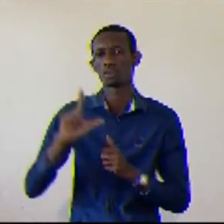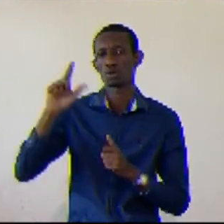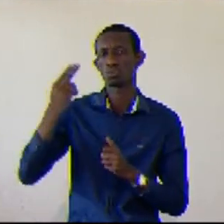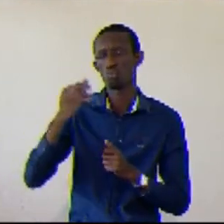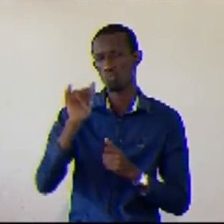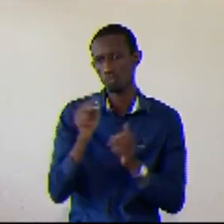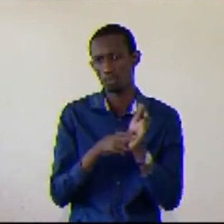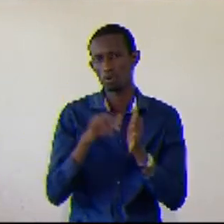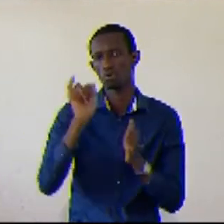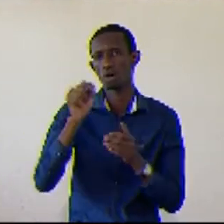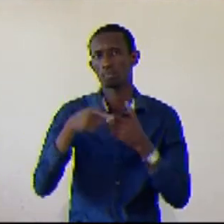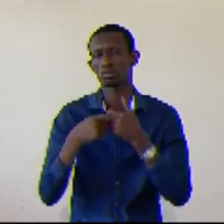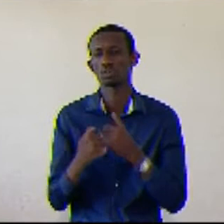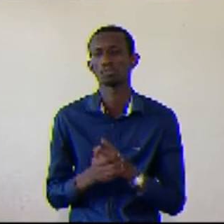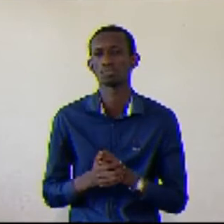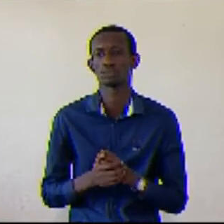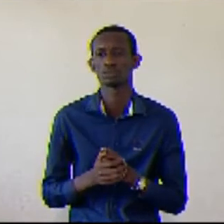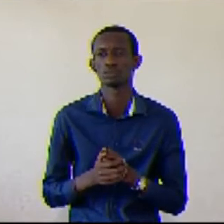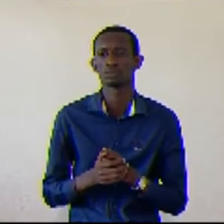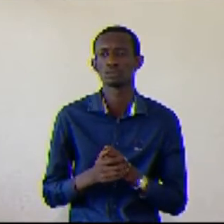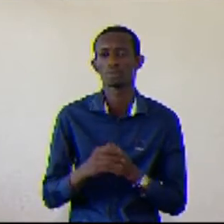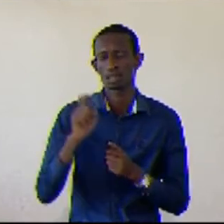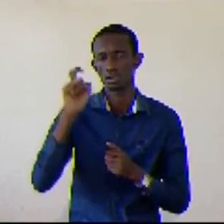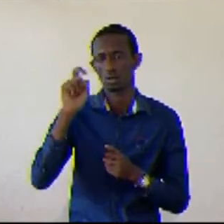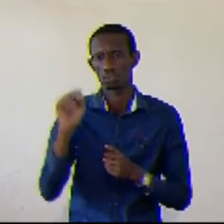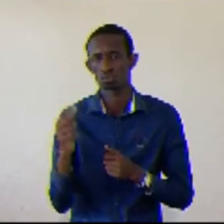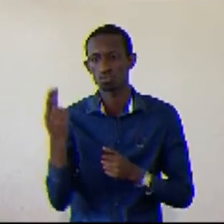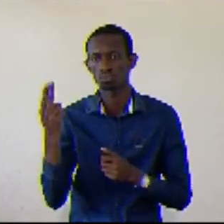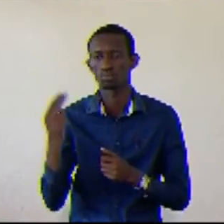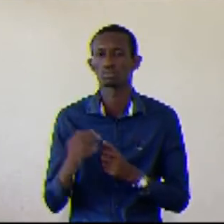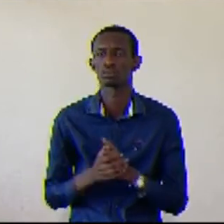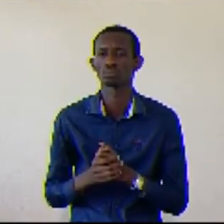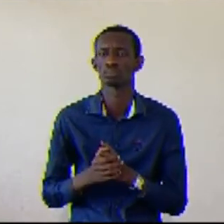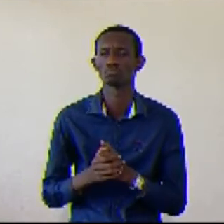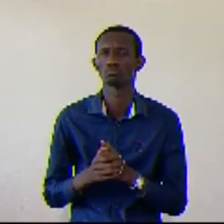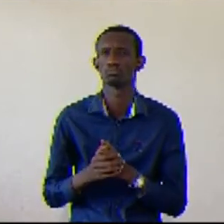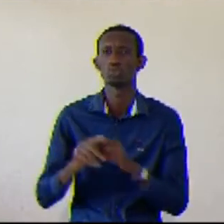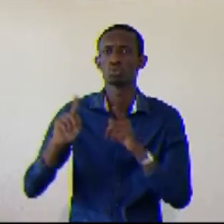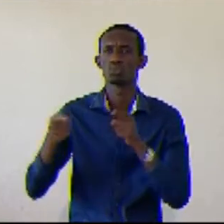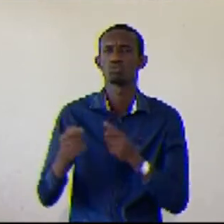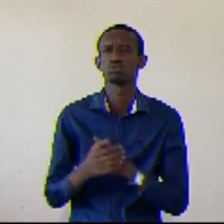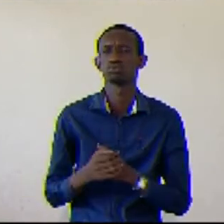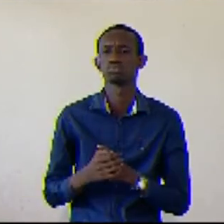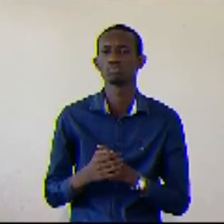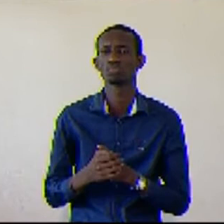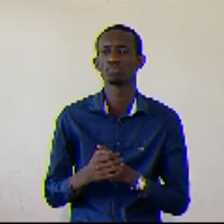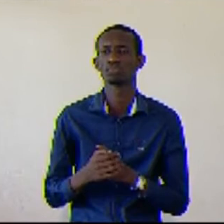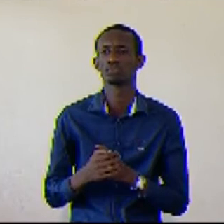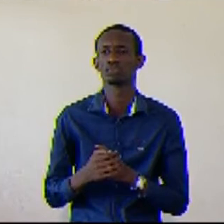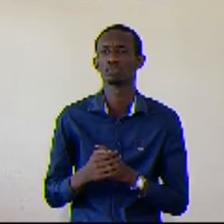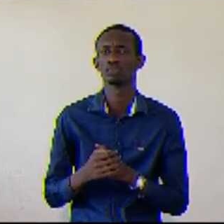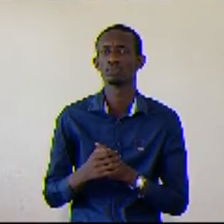to the gradient f derivative of x2, x minus x2.